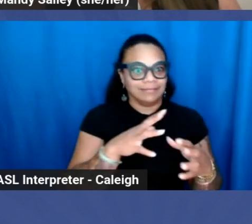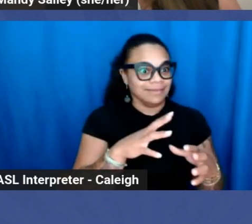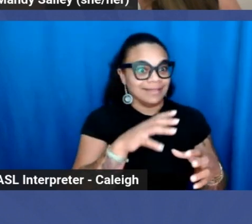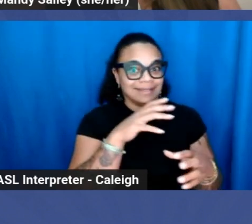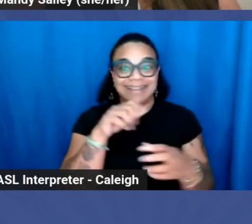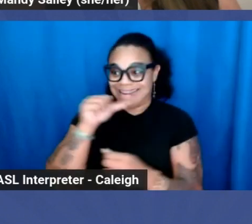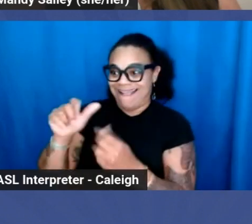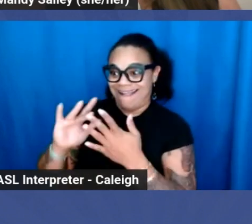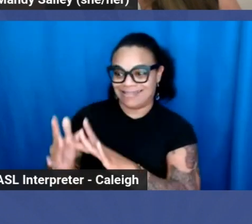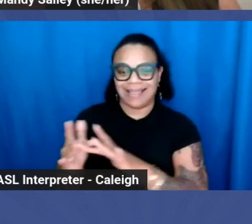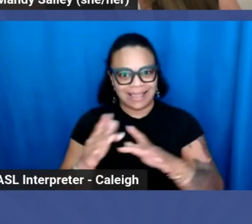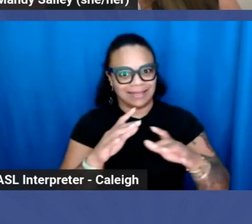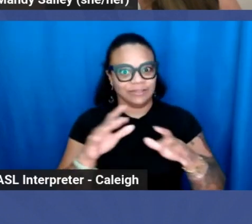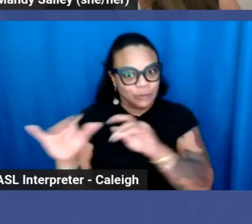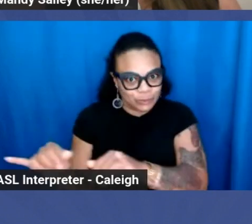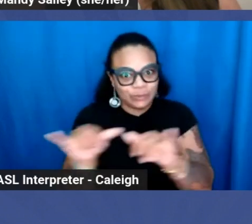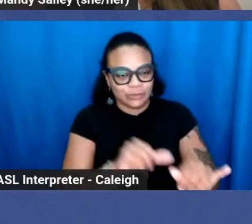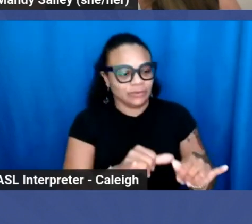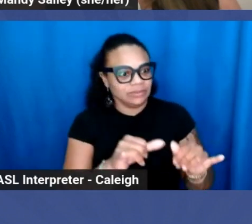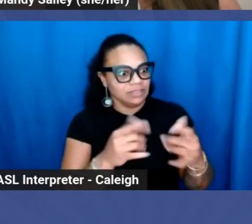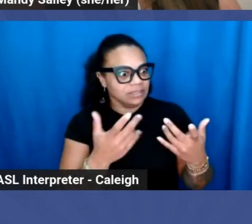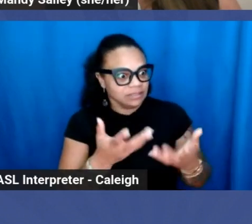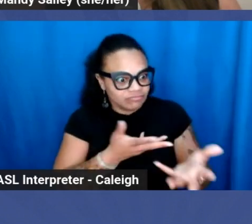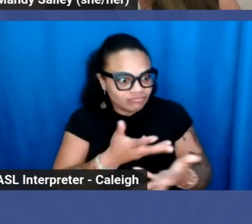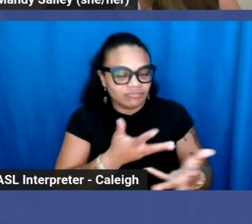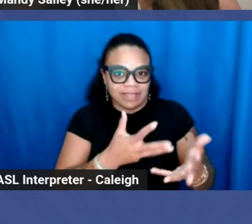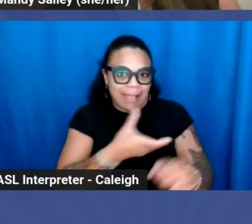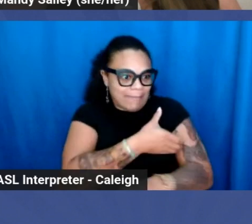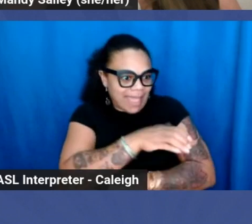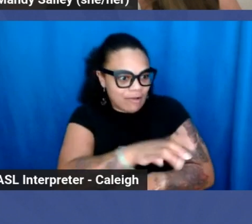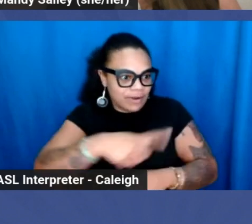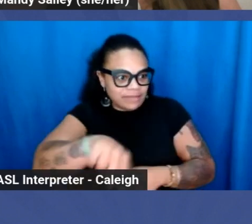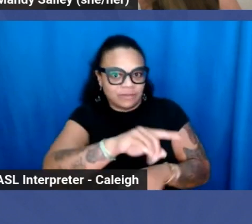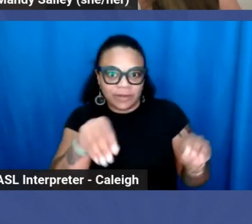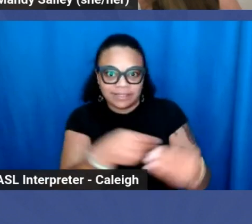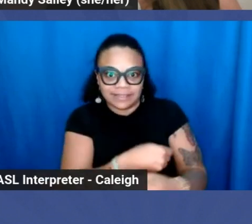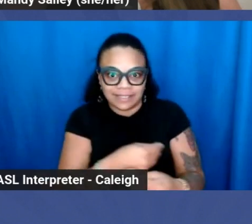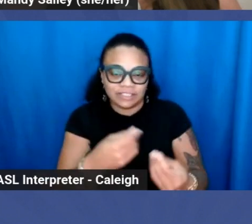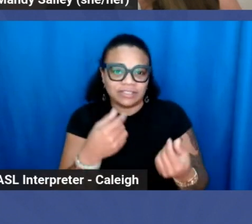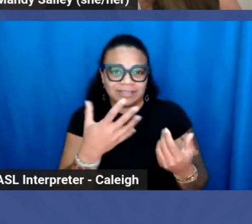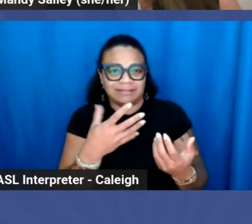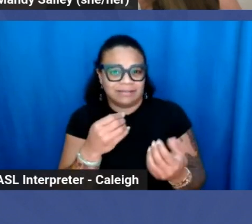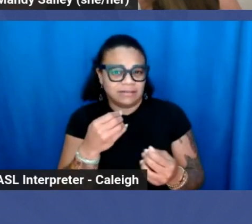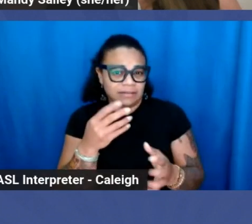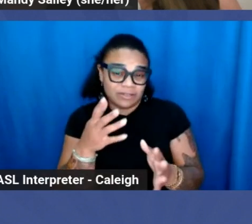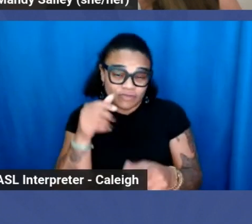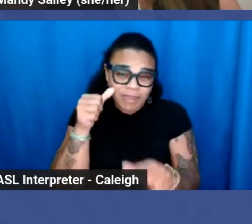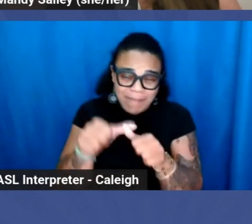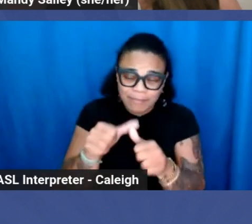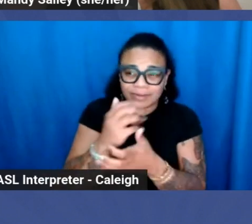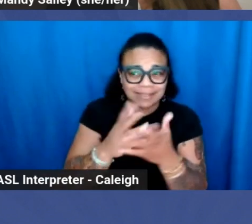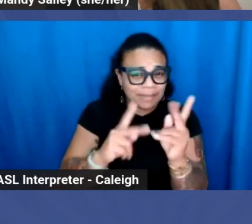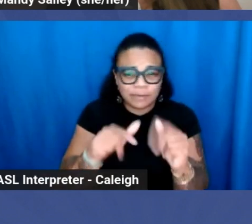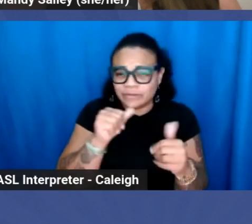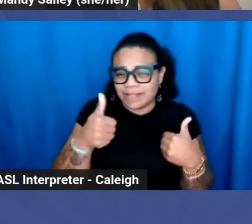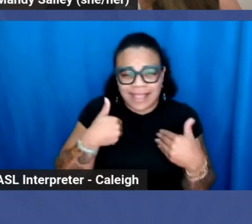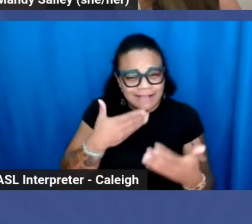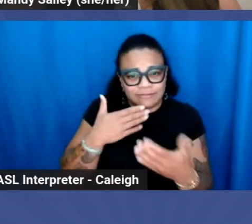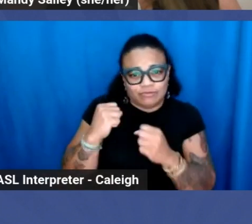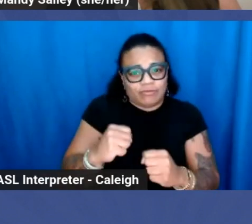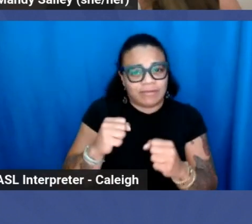grassroots organizations, and also remembering that there's a lot of people who actually don't have very good access to